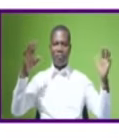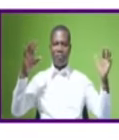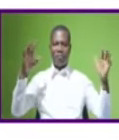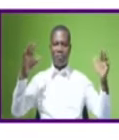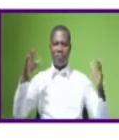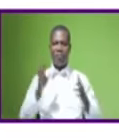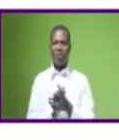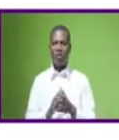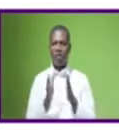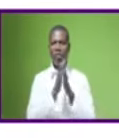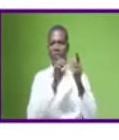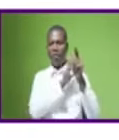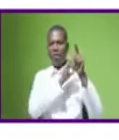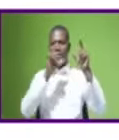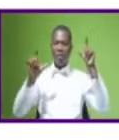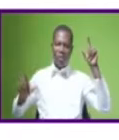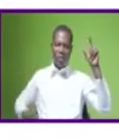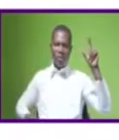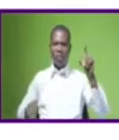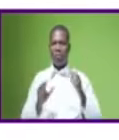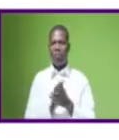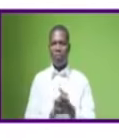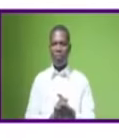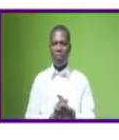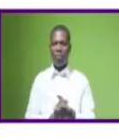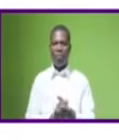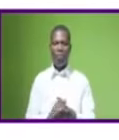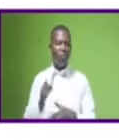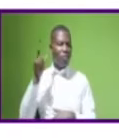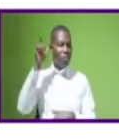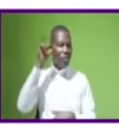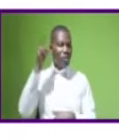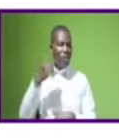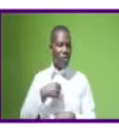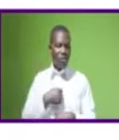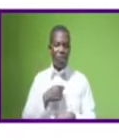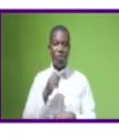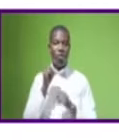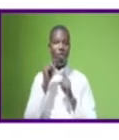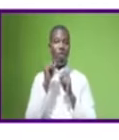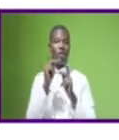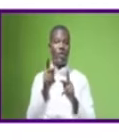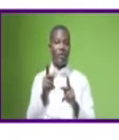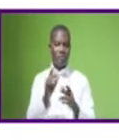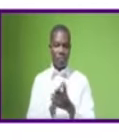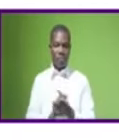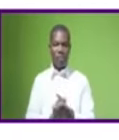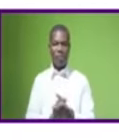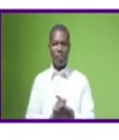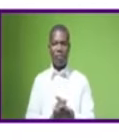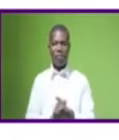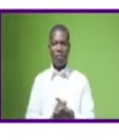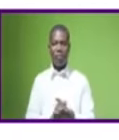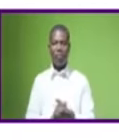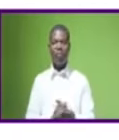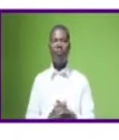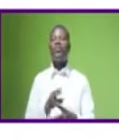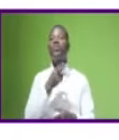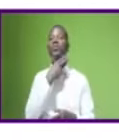yes. Praise the Lord. Hallelujah. Montie me moate. Yetie. Our